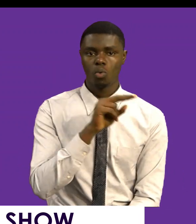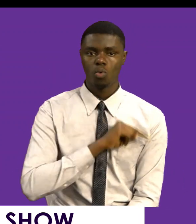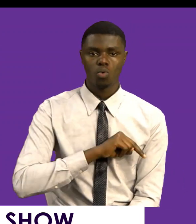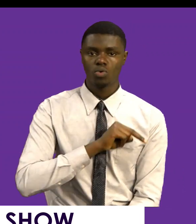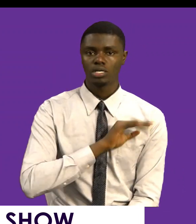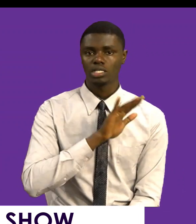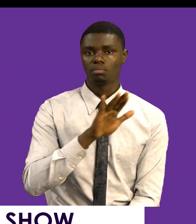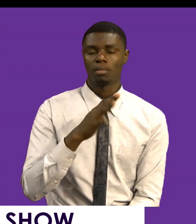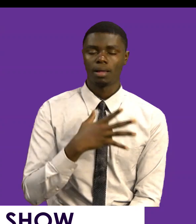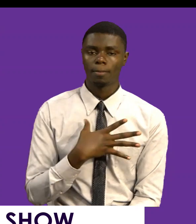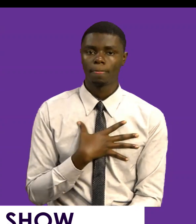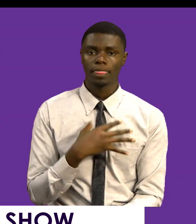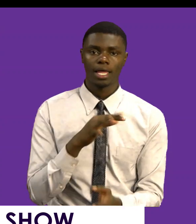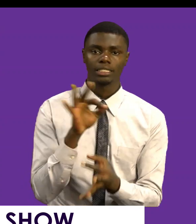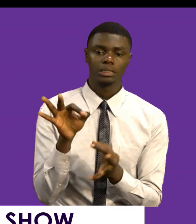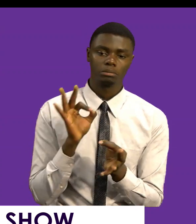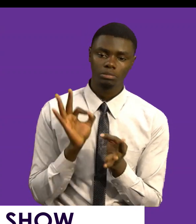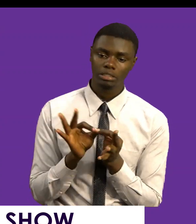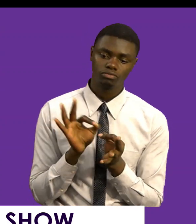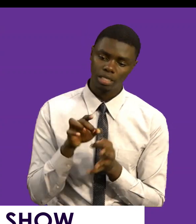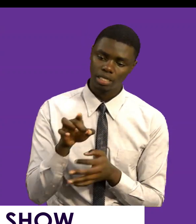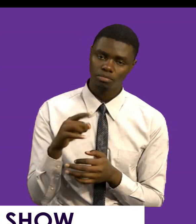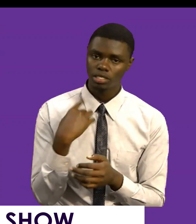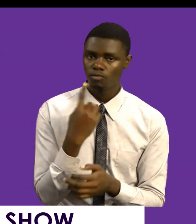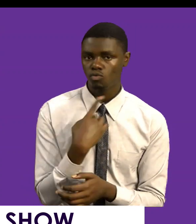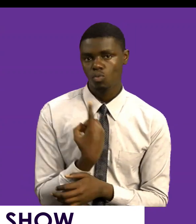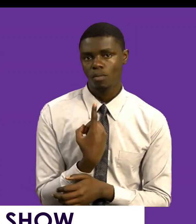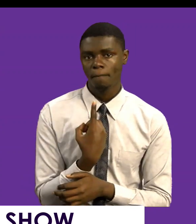natures and exactly who they are.